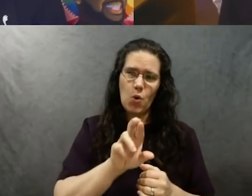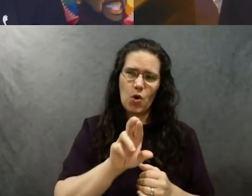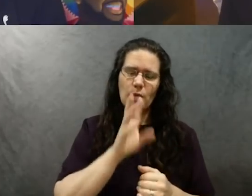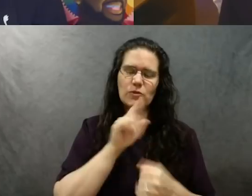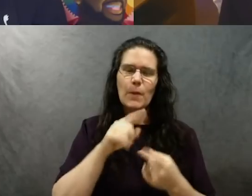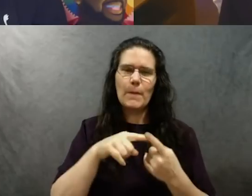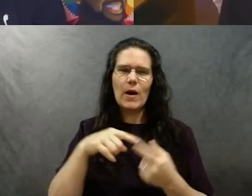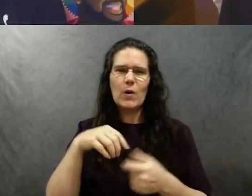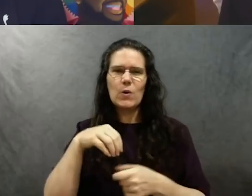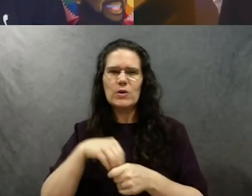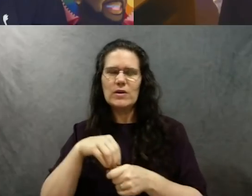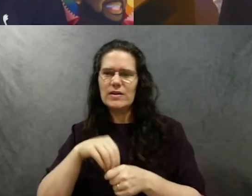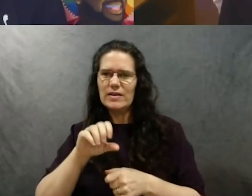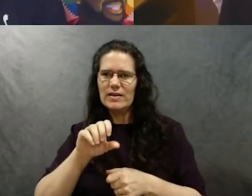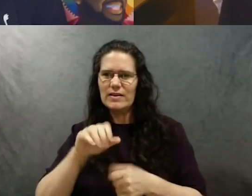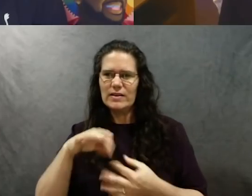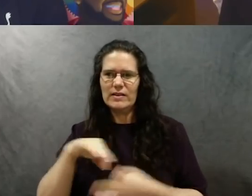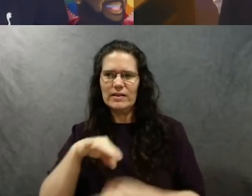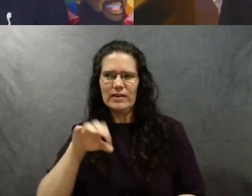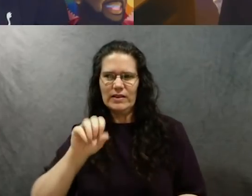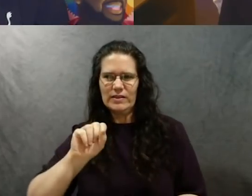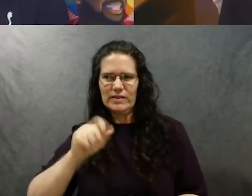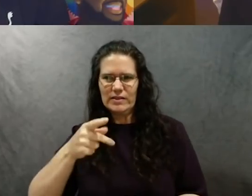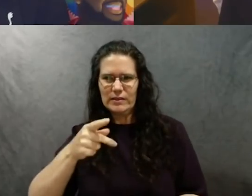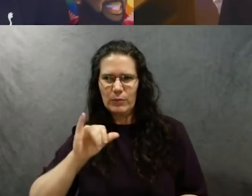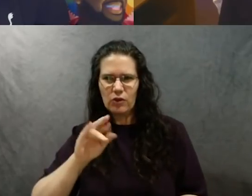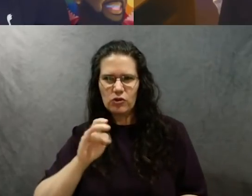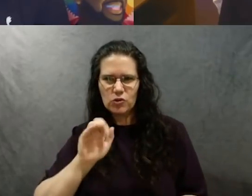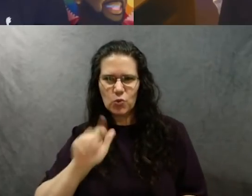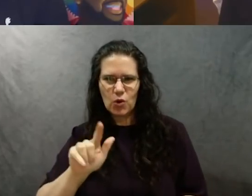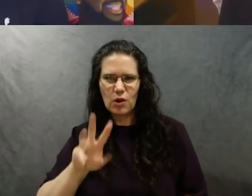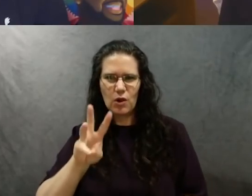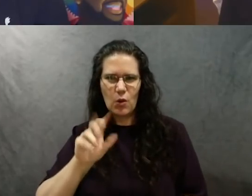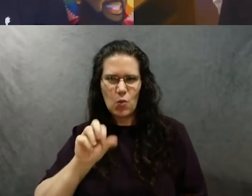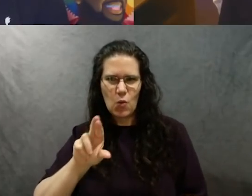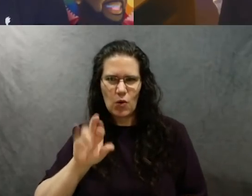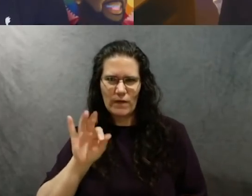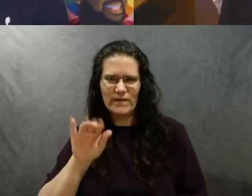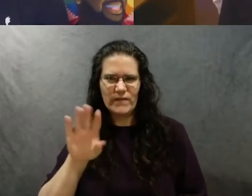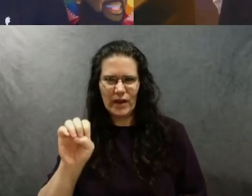warfare happening. I feel like there's the spirit